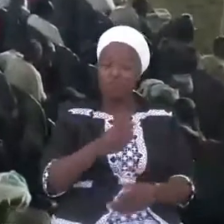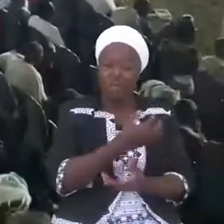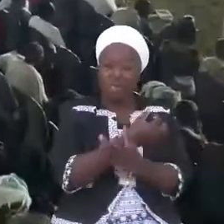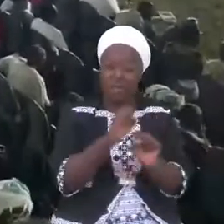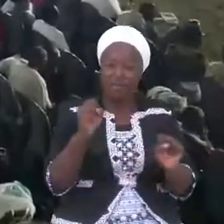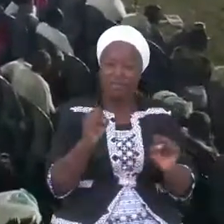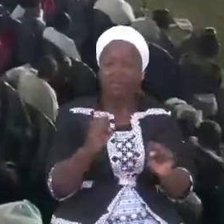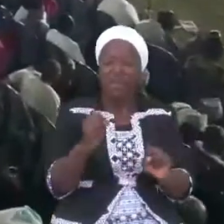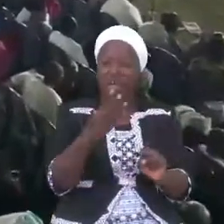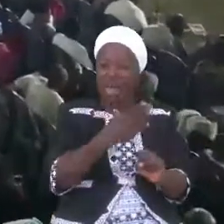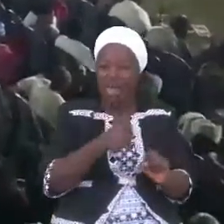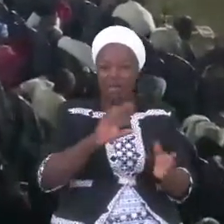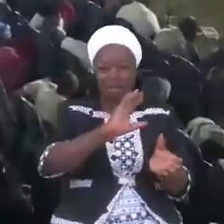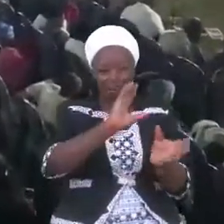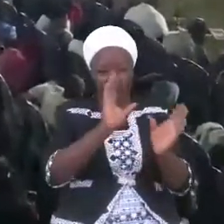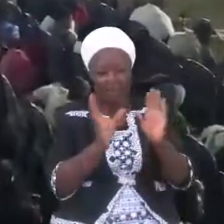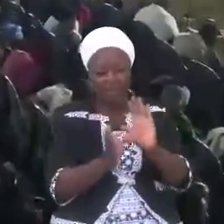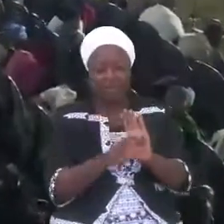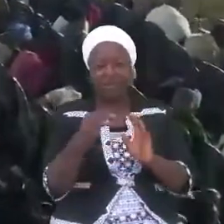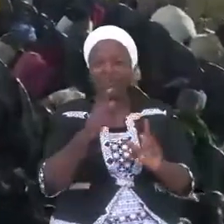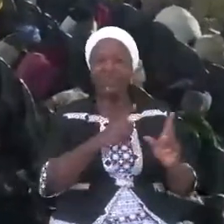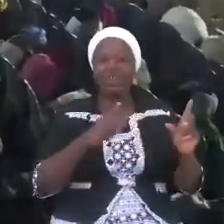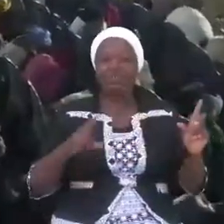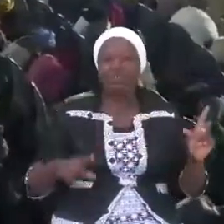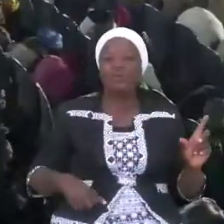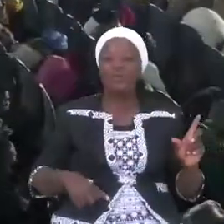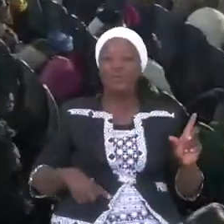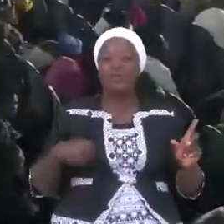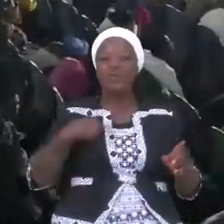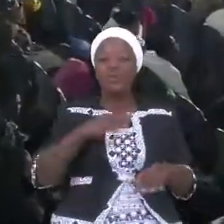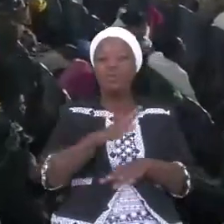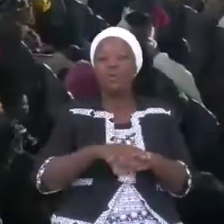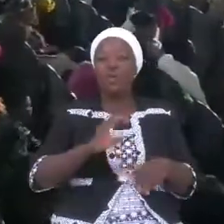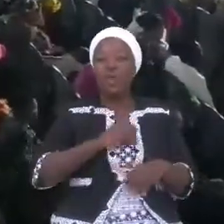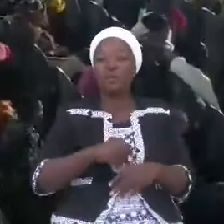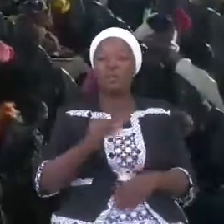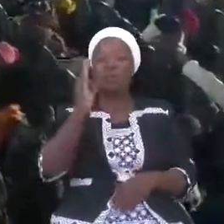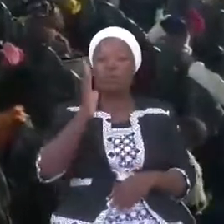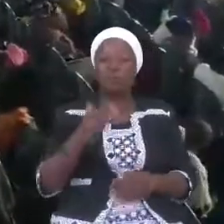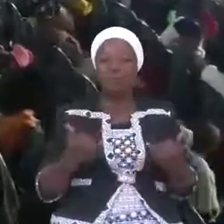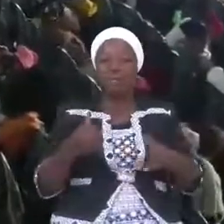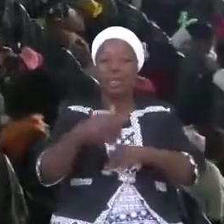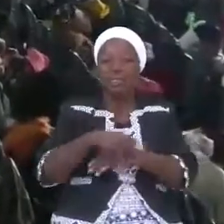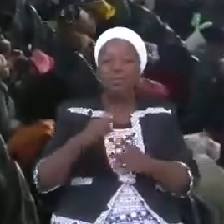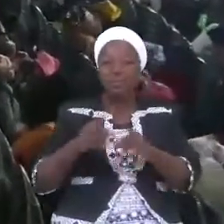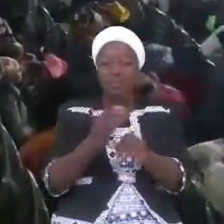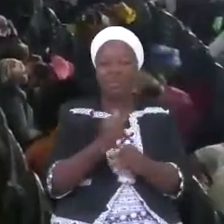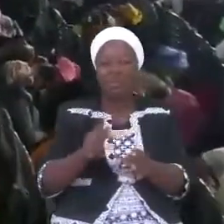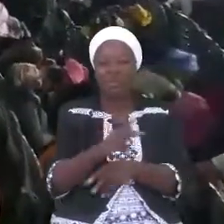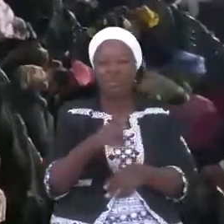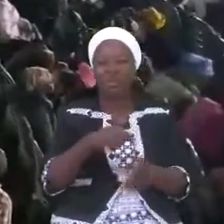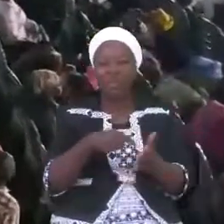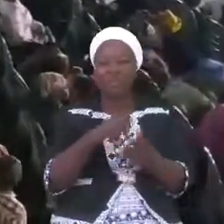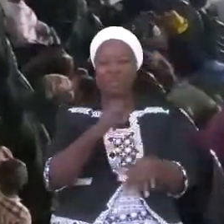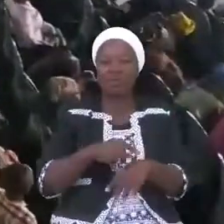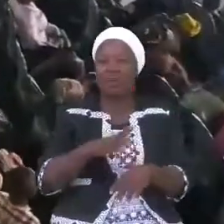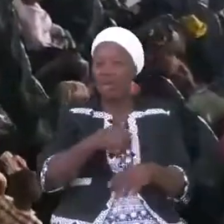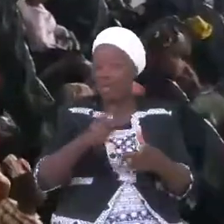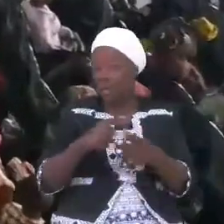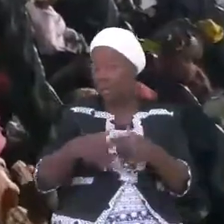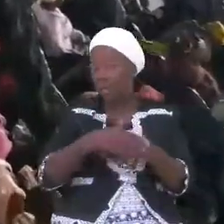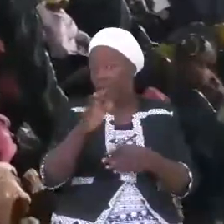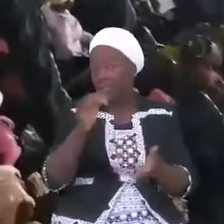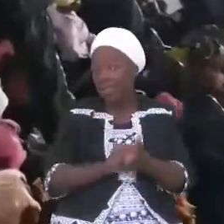salvation and conversion of the Lord. We'll call on our moderating pastor tonight to take over this session. And then after